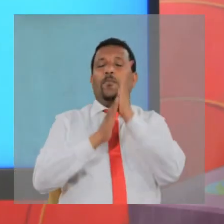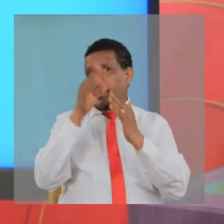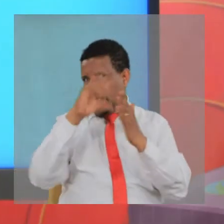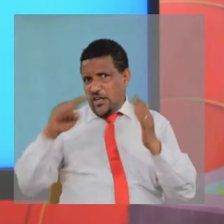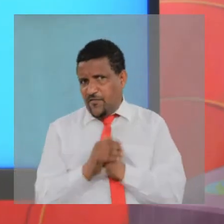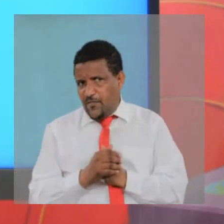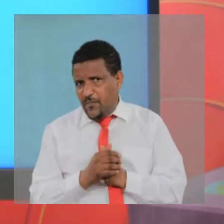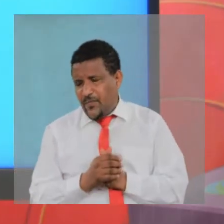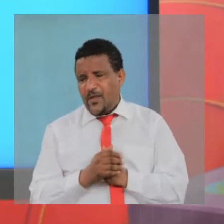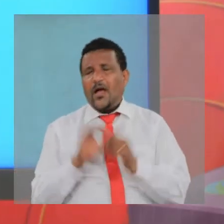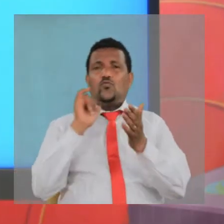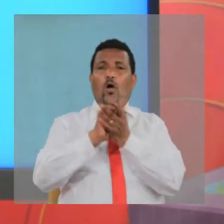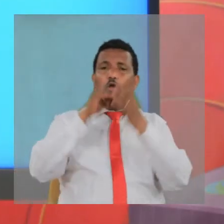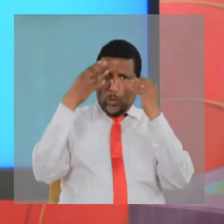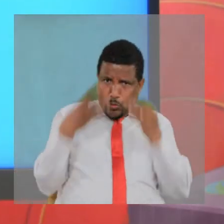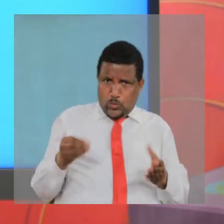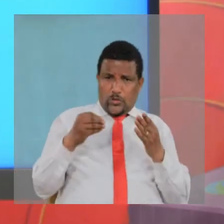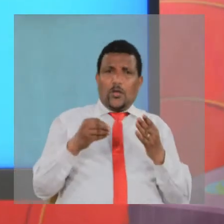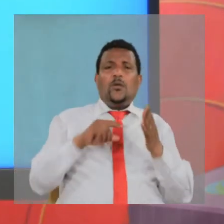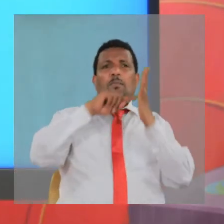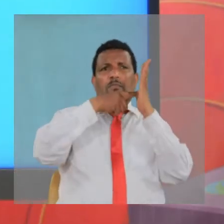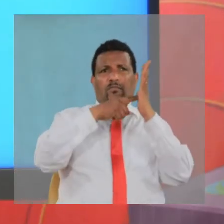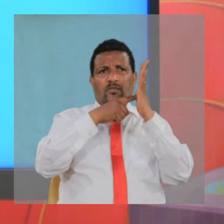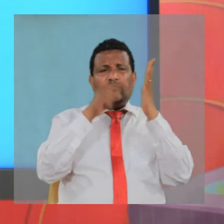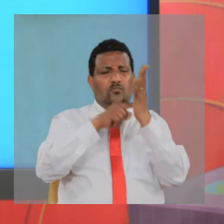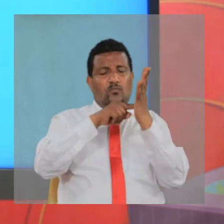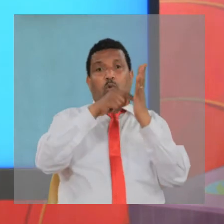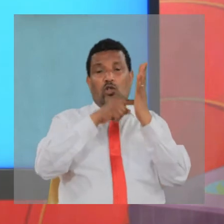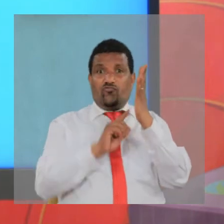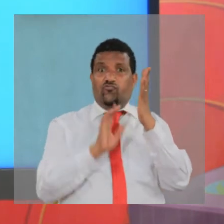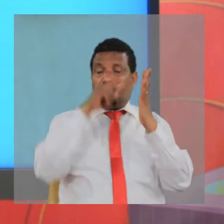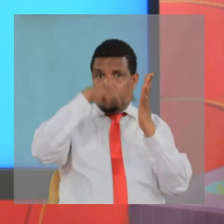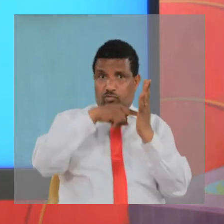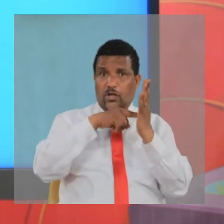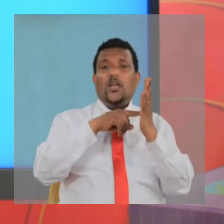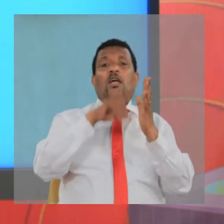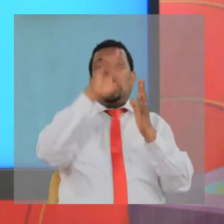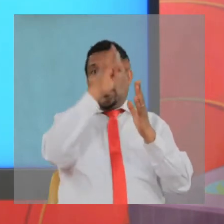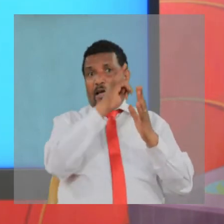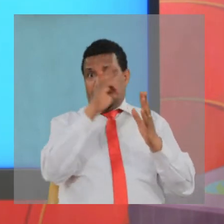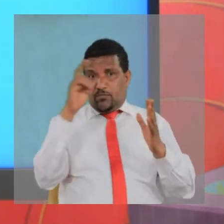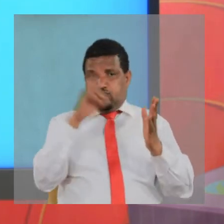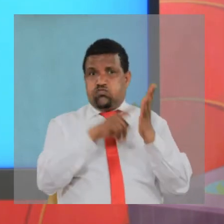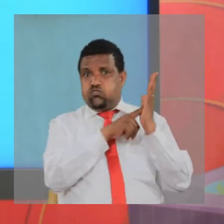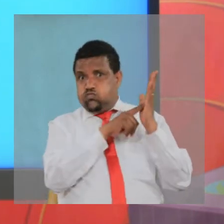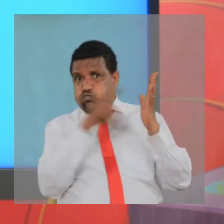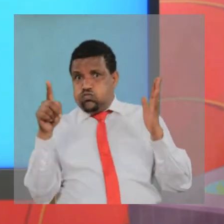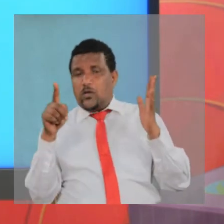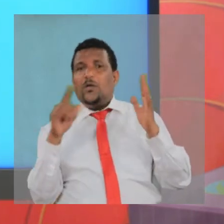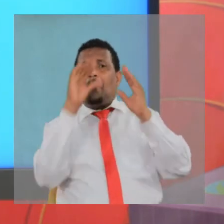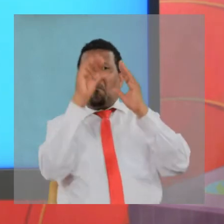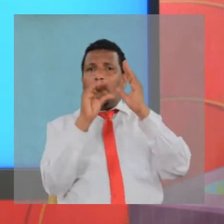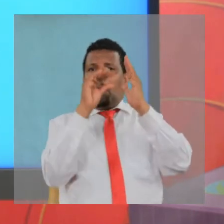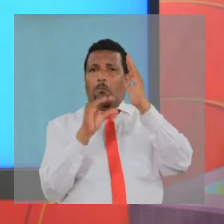As one moves from the midpoint towards the x-axis, elasticity tends to be lesser and